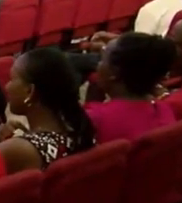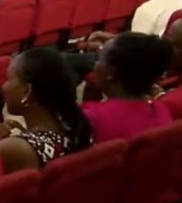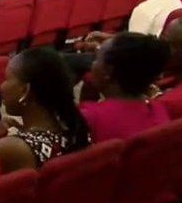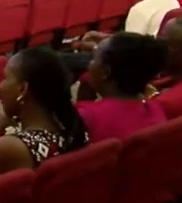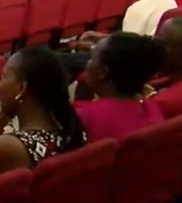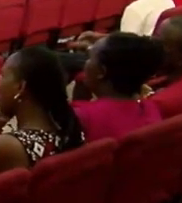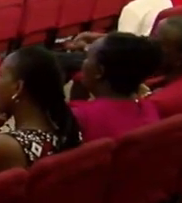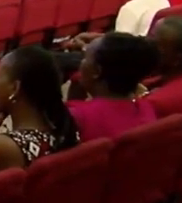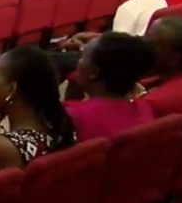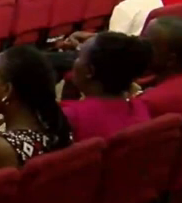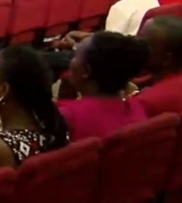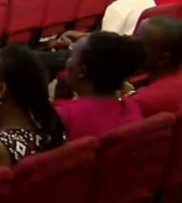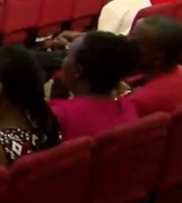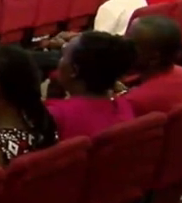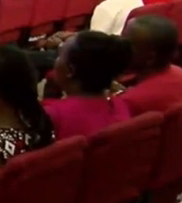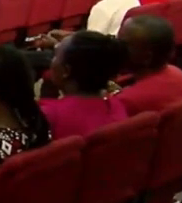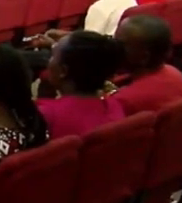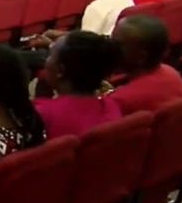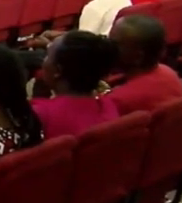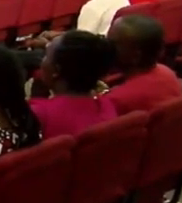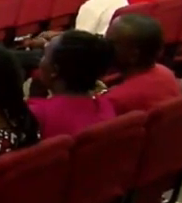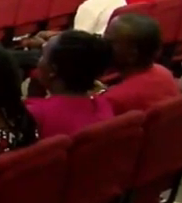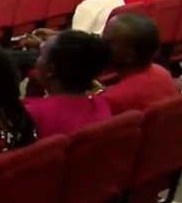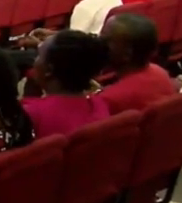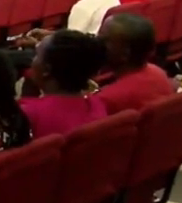above all you can think,